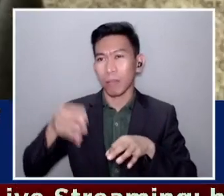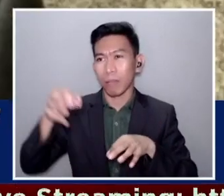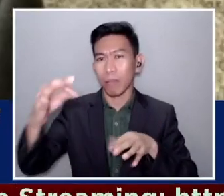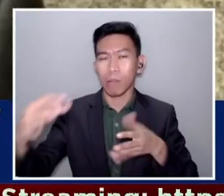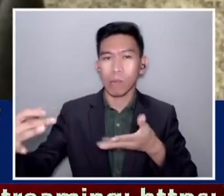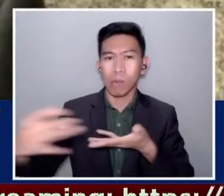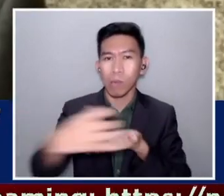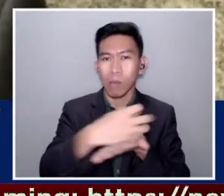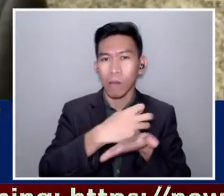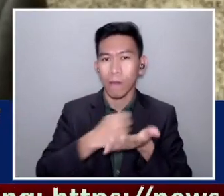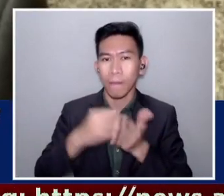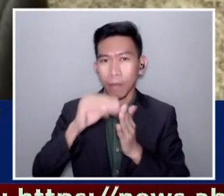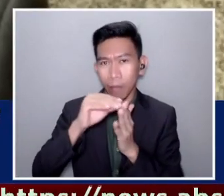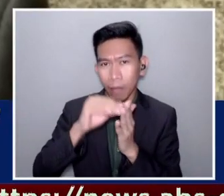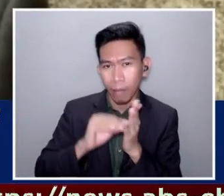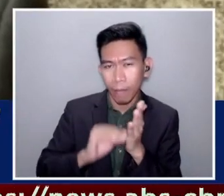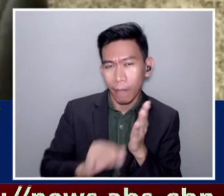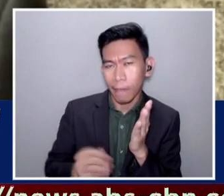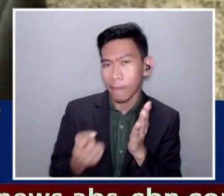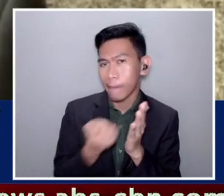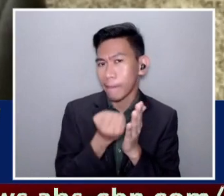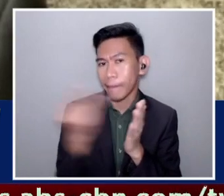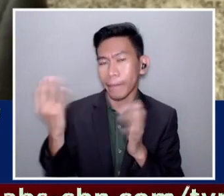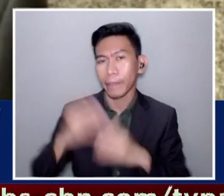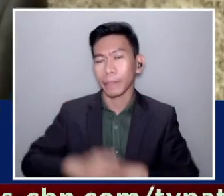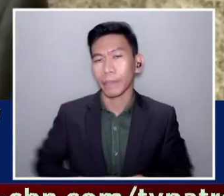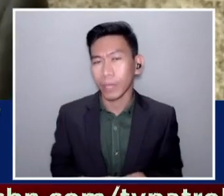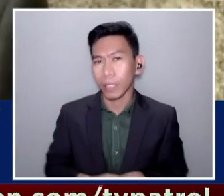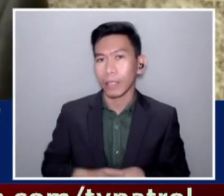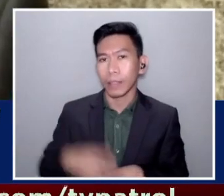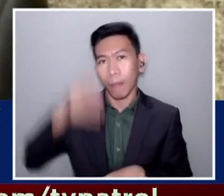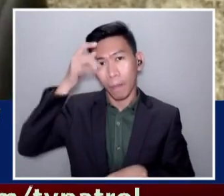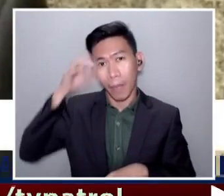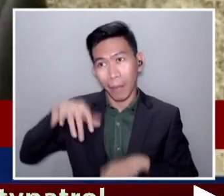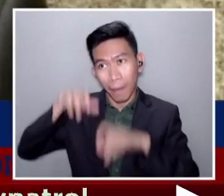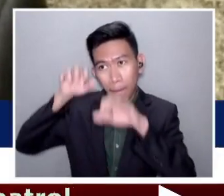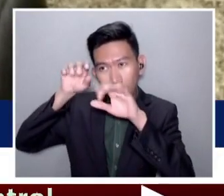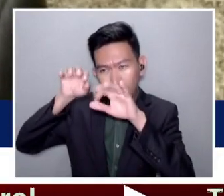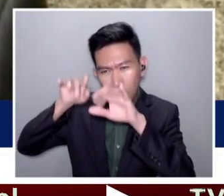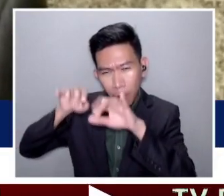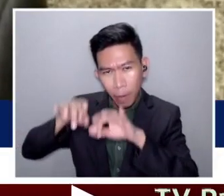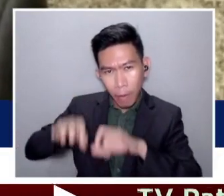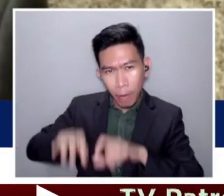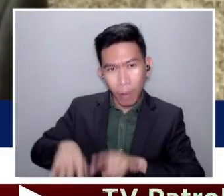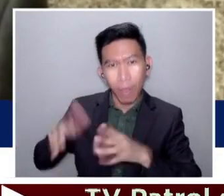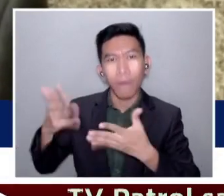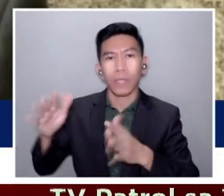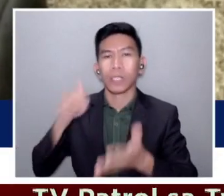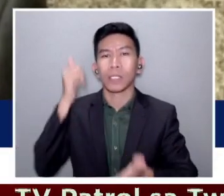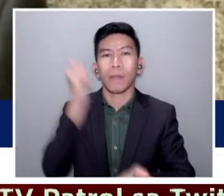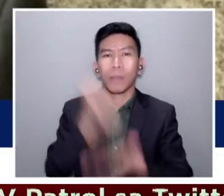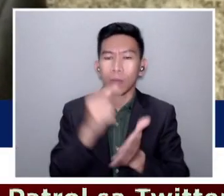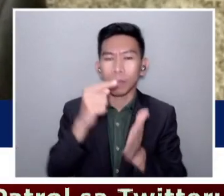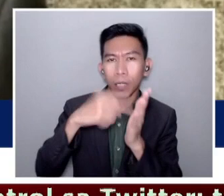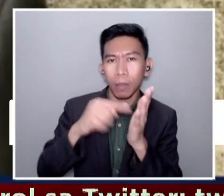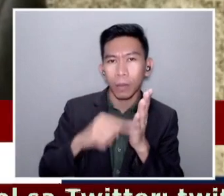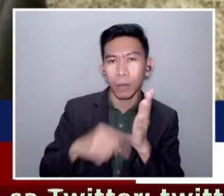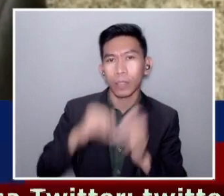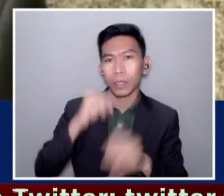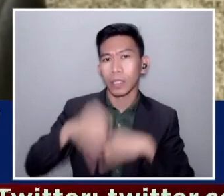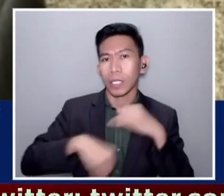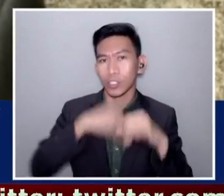time. The source codes were certified by the International Certification Entity,